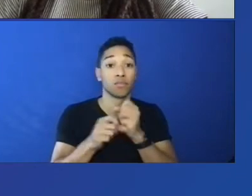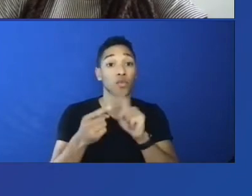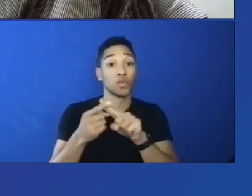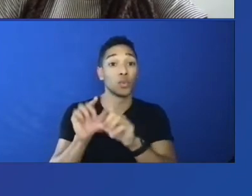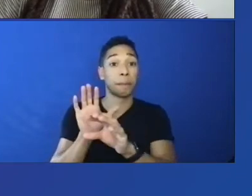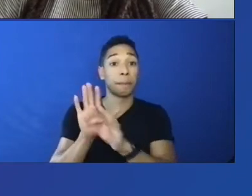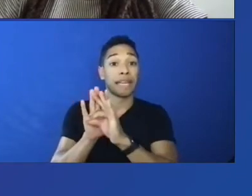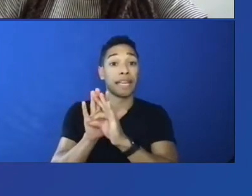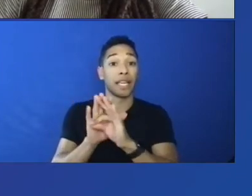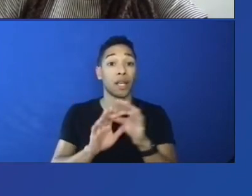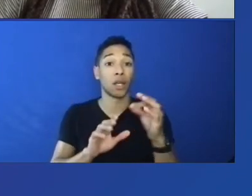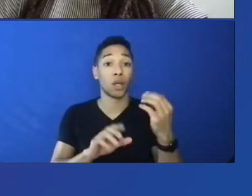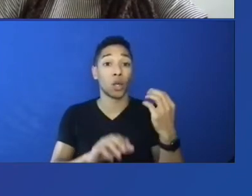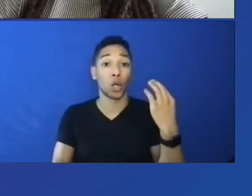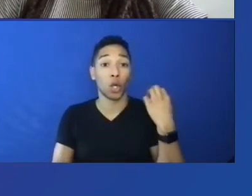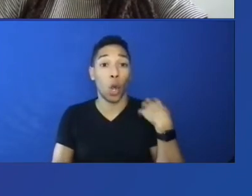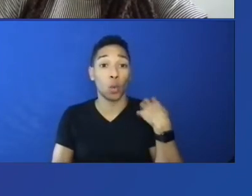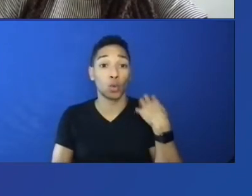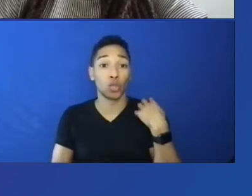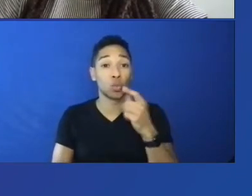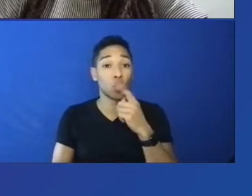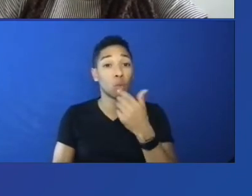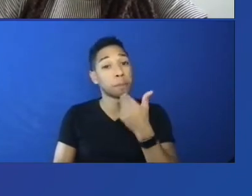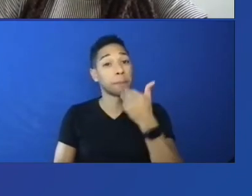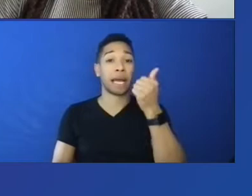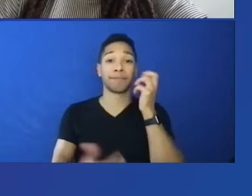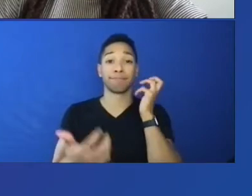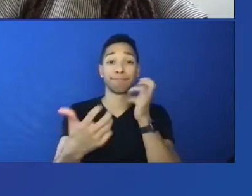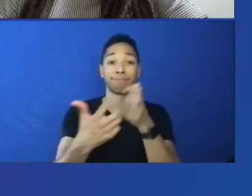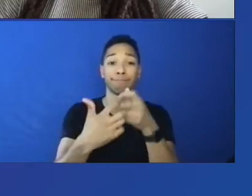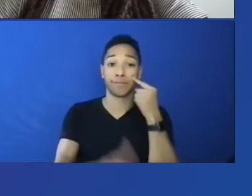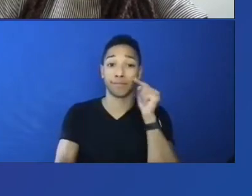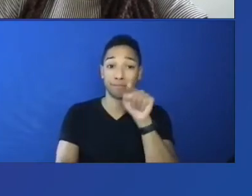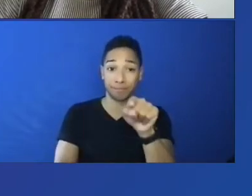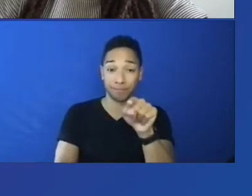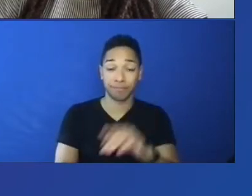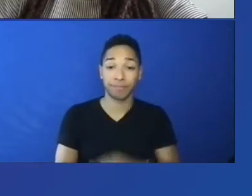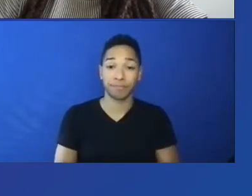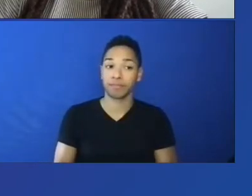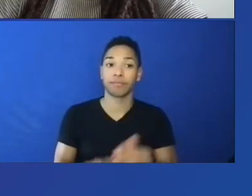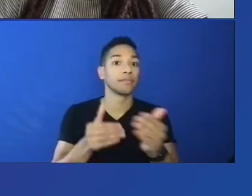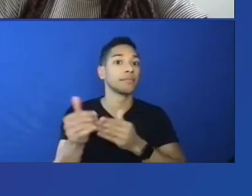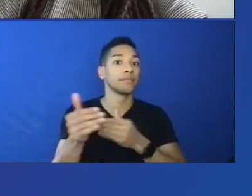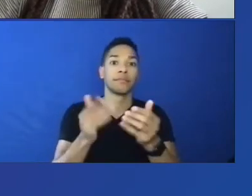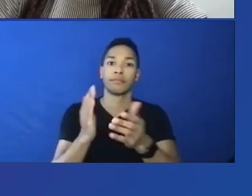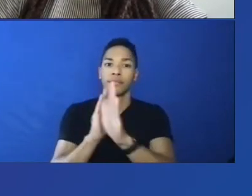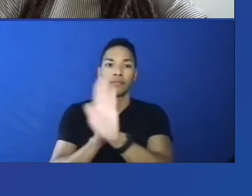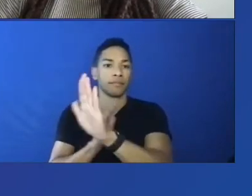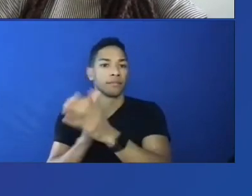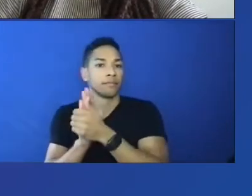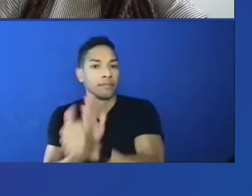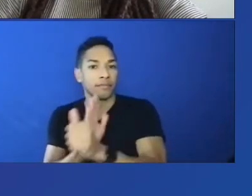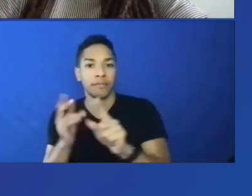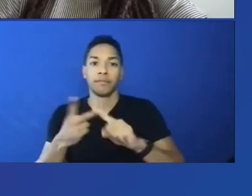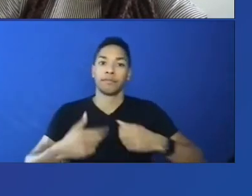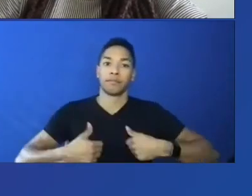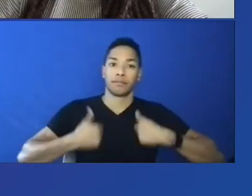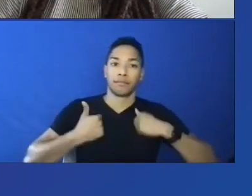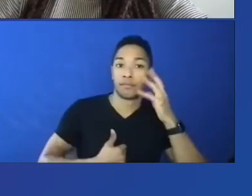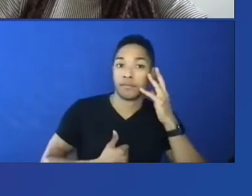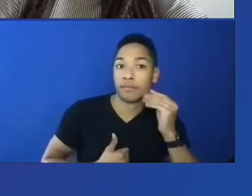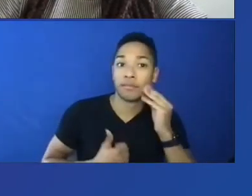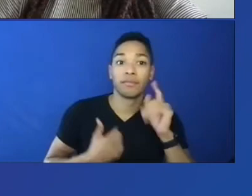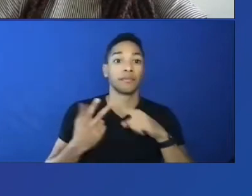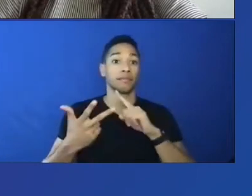that is the best coach for you, and whether it's a skill set or lived experiences or